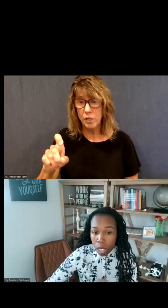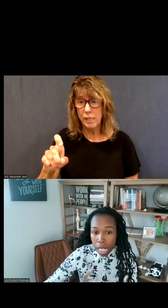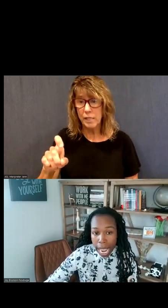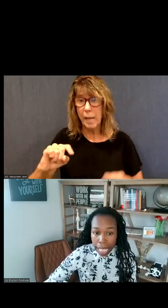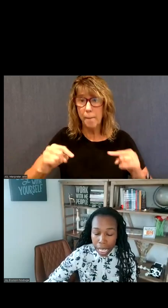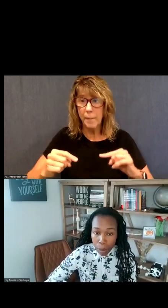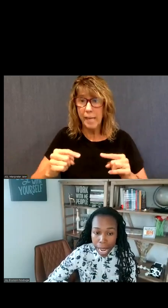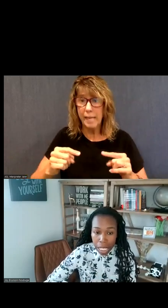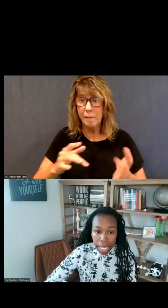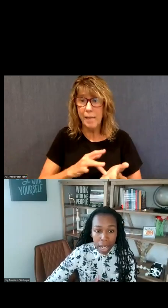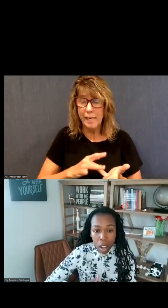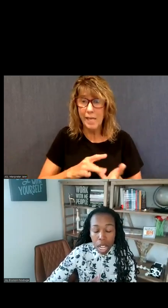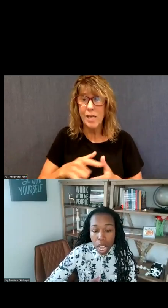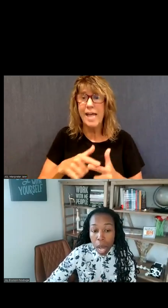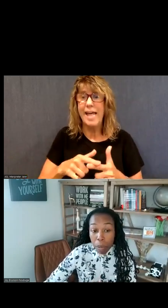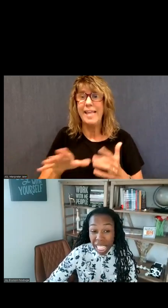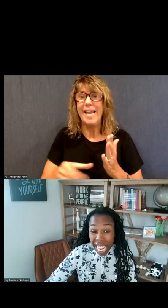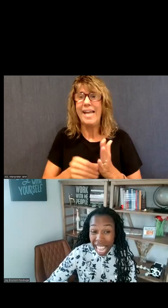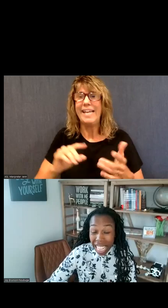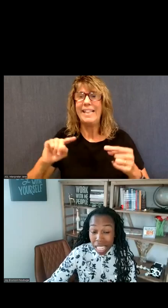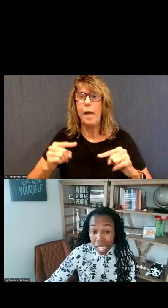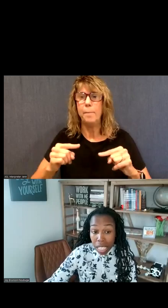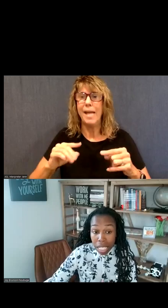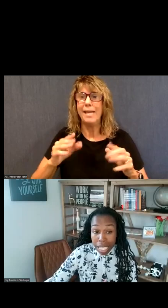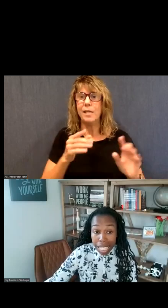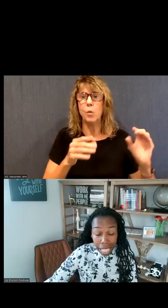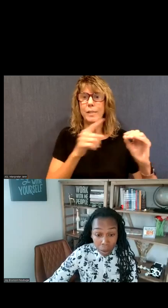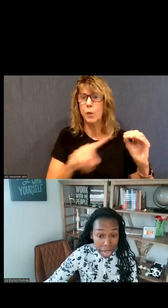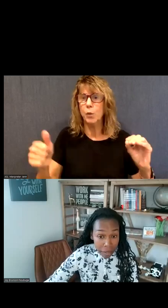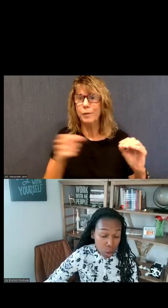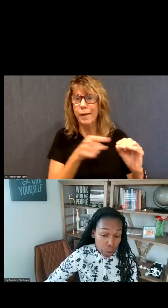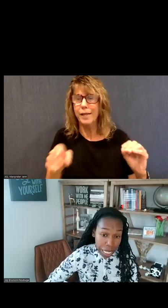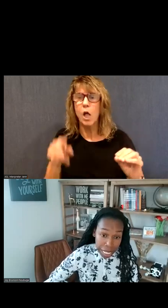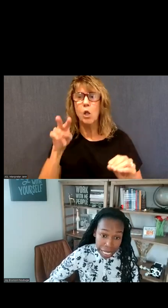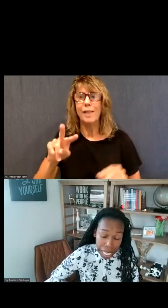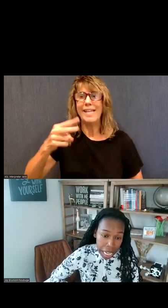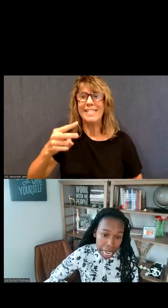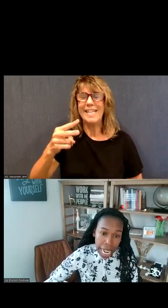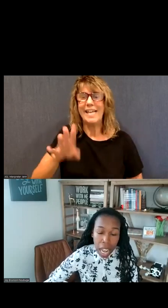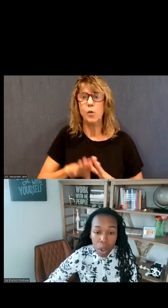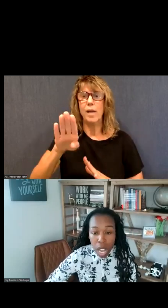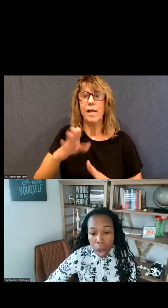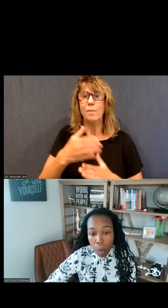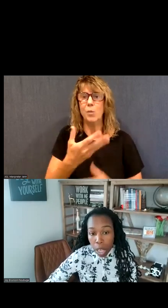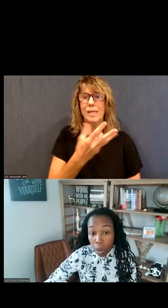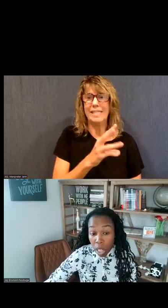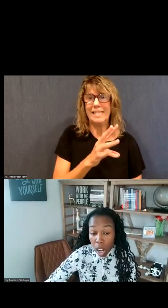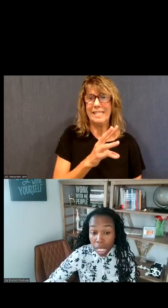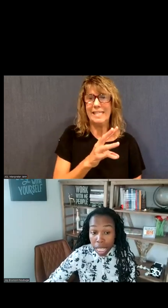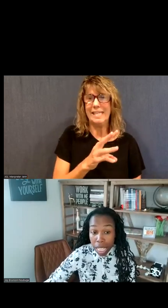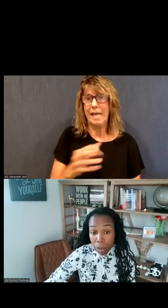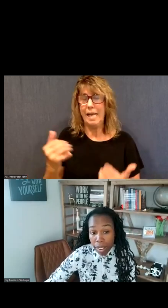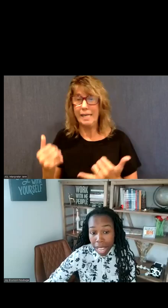pain pills and adding in the pain scale, looking at the second wave in 2016, and now